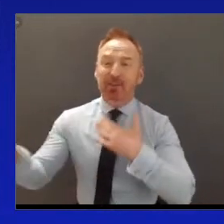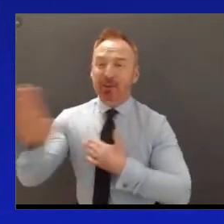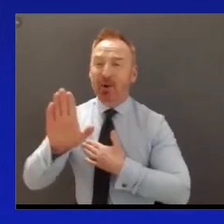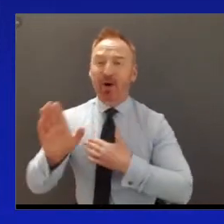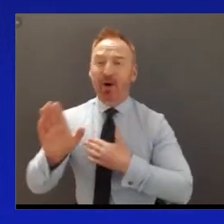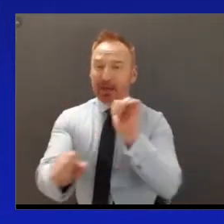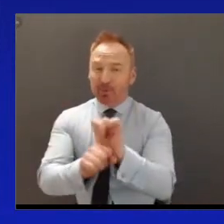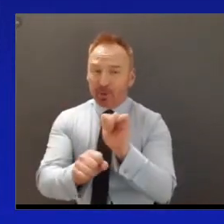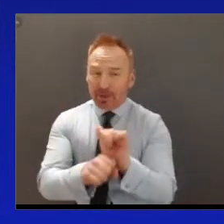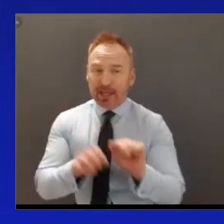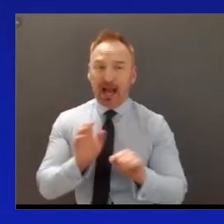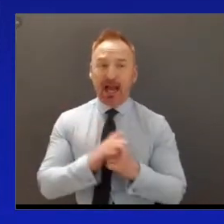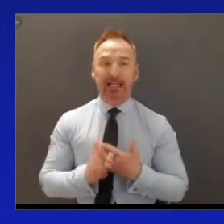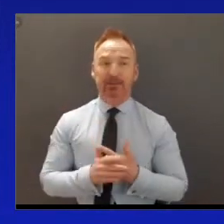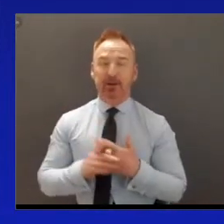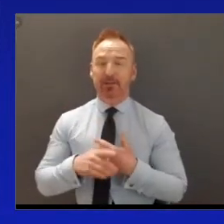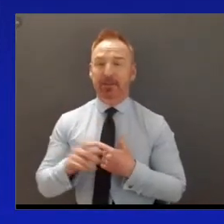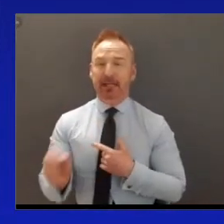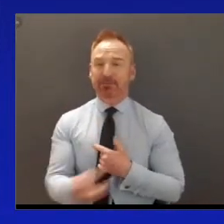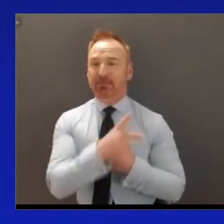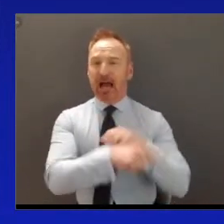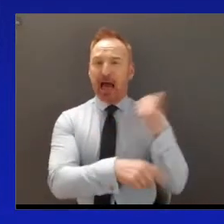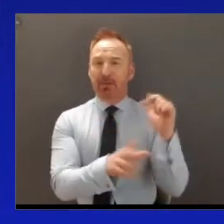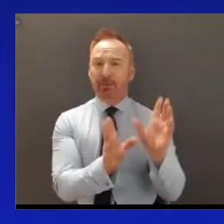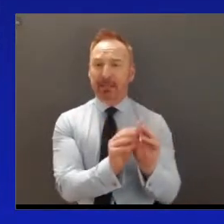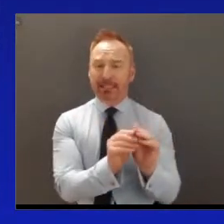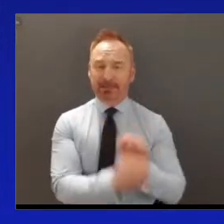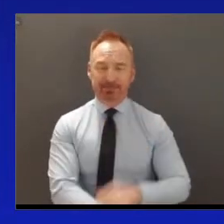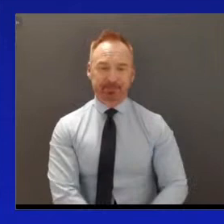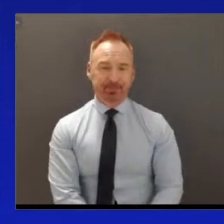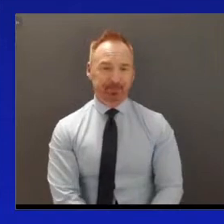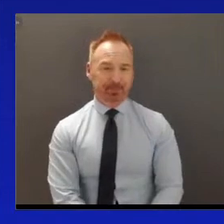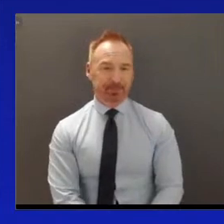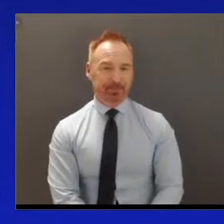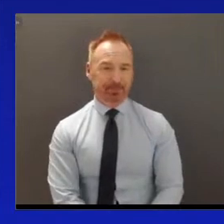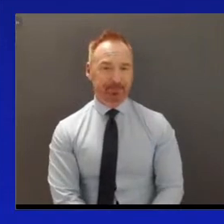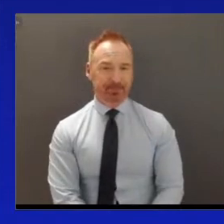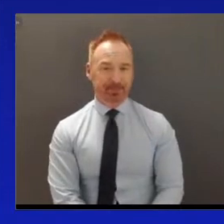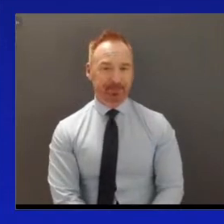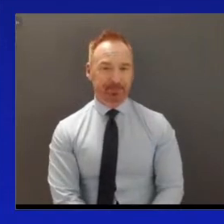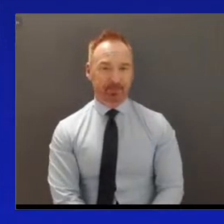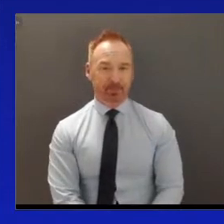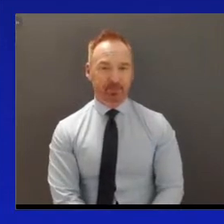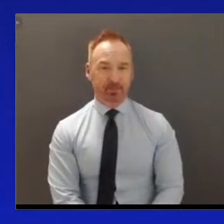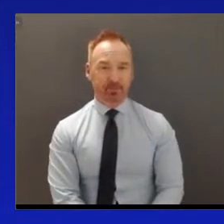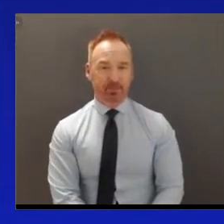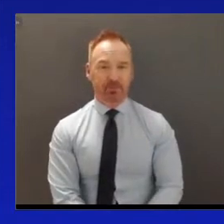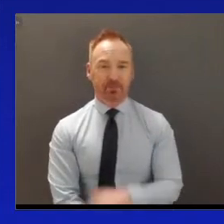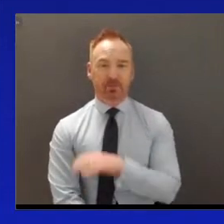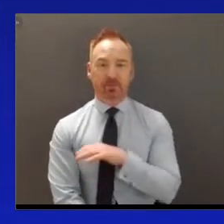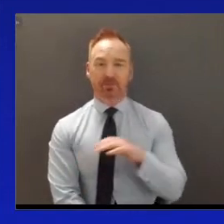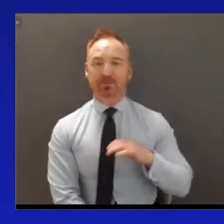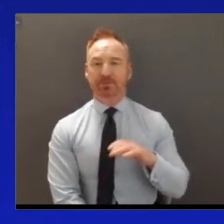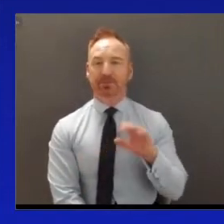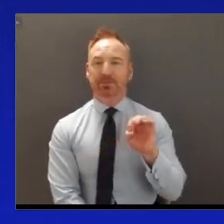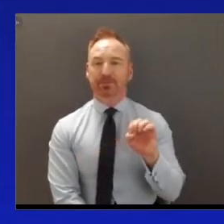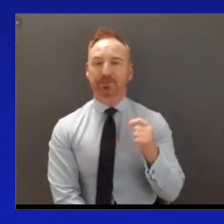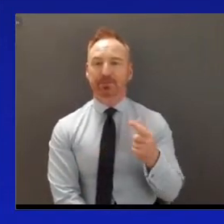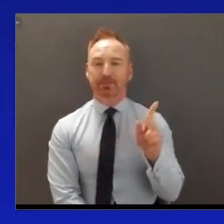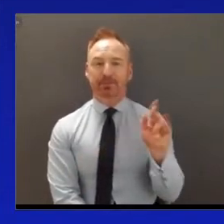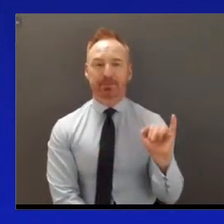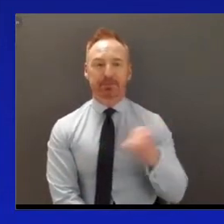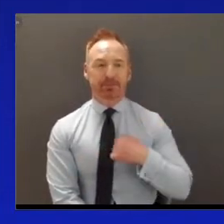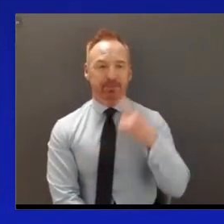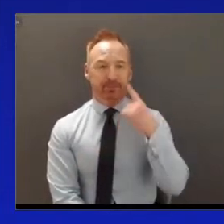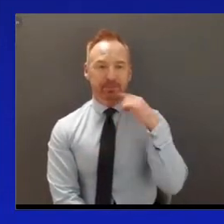guess I better get over to planning. Thanks. Bye. Good luck in planning. I believe Councillor Hubel is already